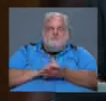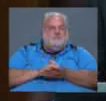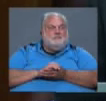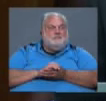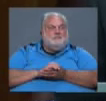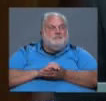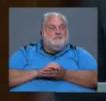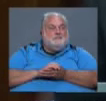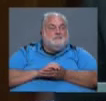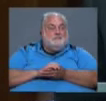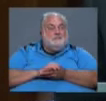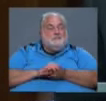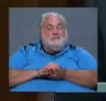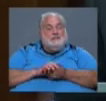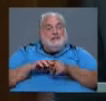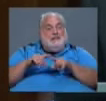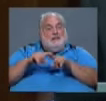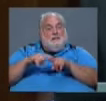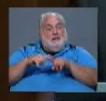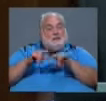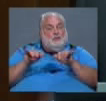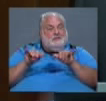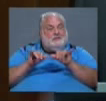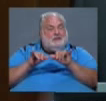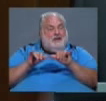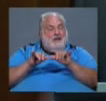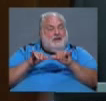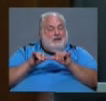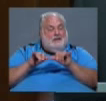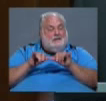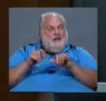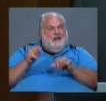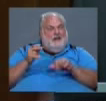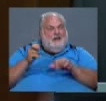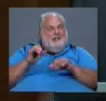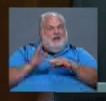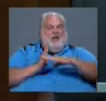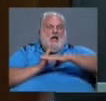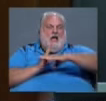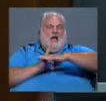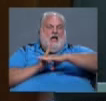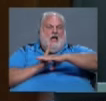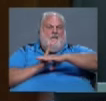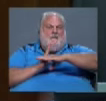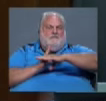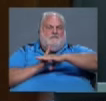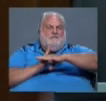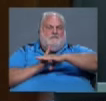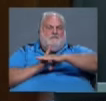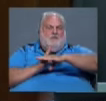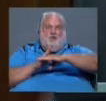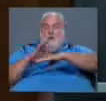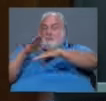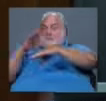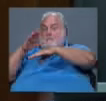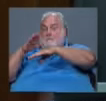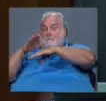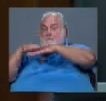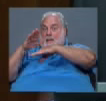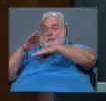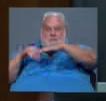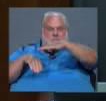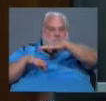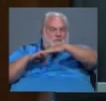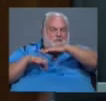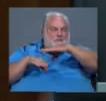Just one. Director Hendricks, it really depends on the size. They average, Give me your maximum and your minimum